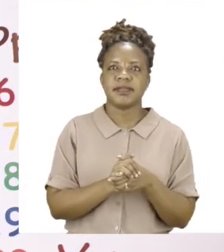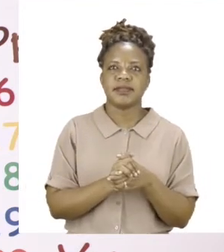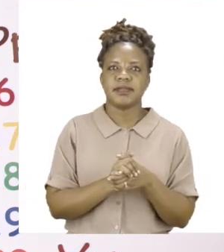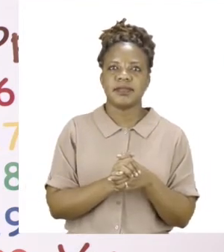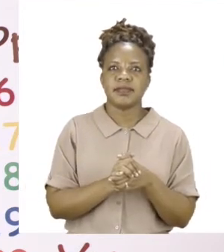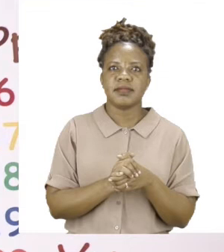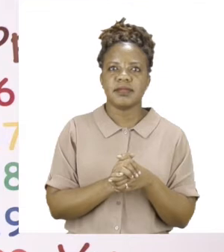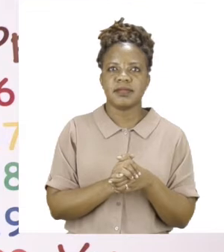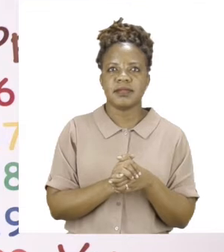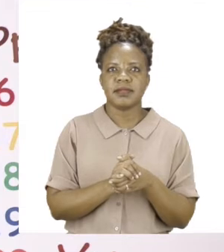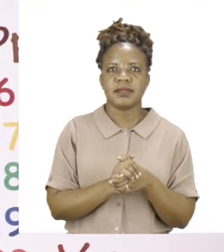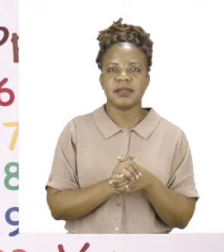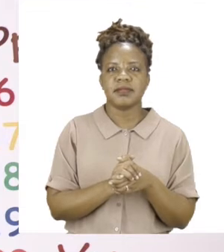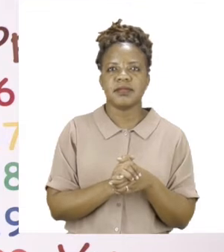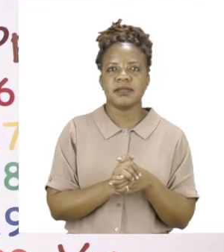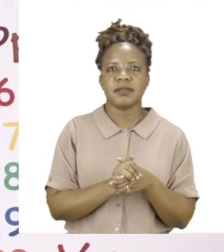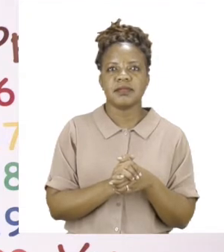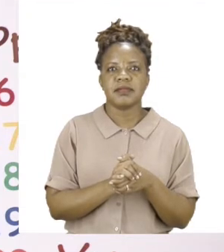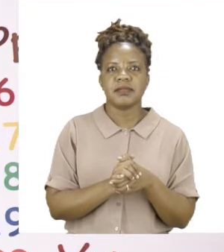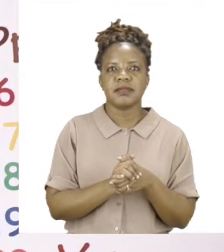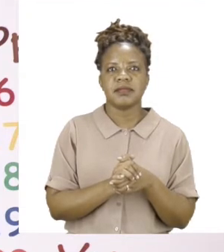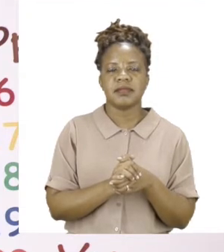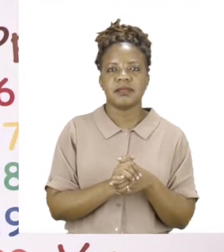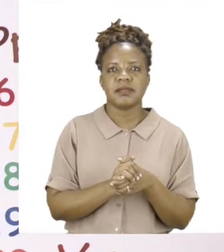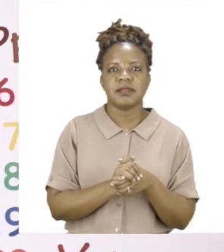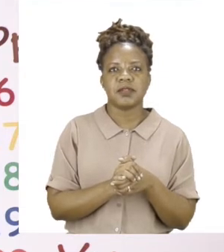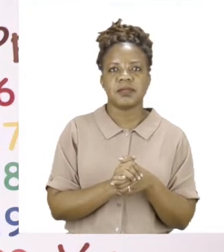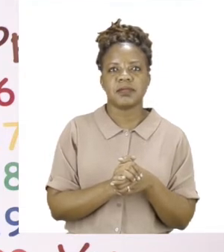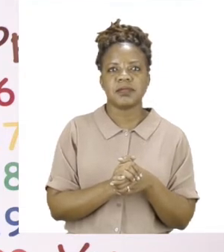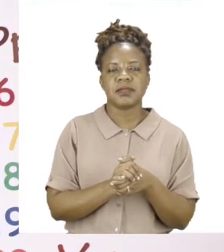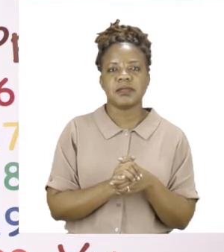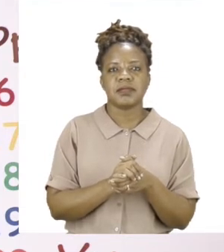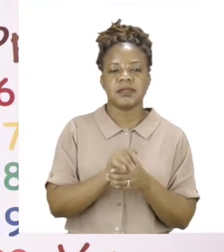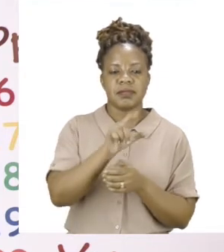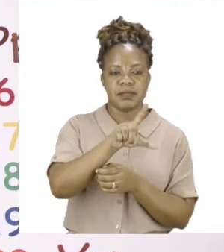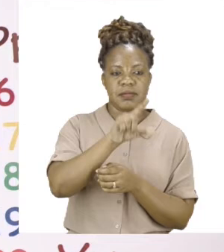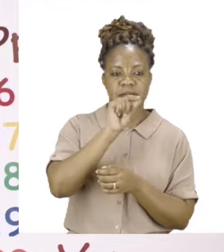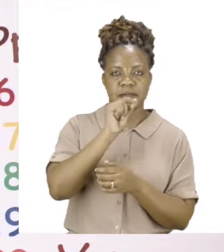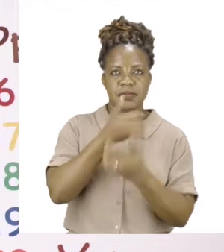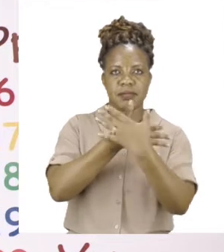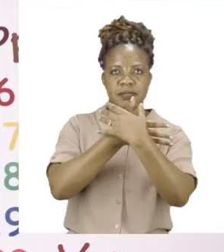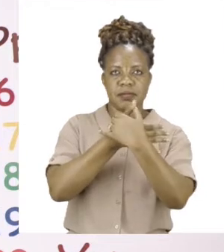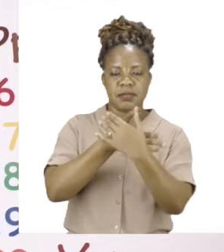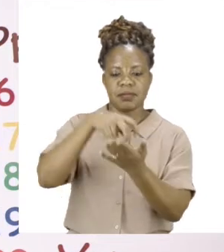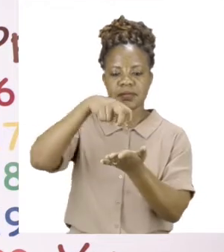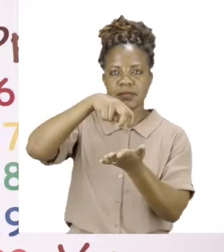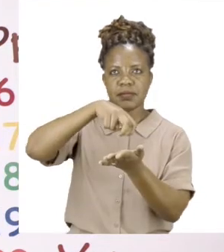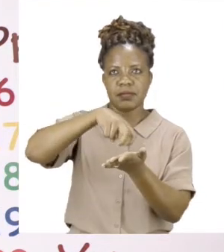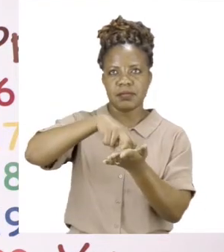we cross out the word sat so that we don't use it again. Now we have the